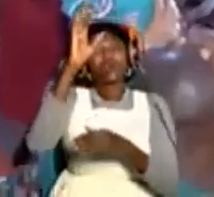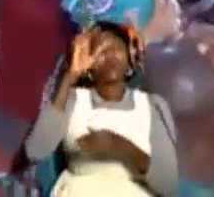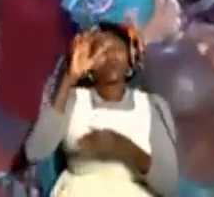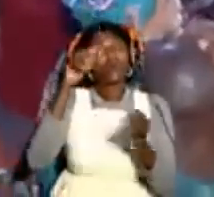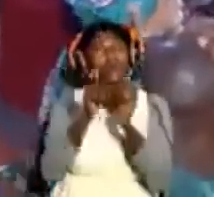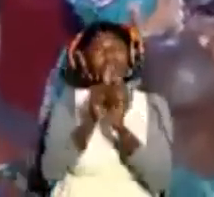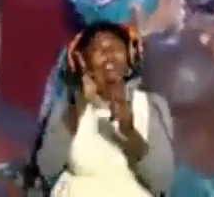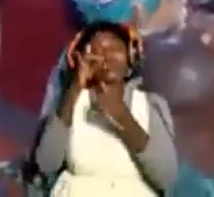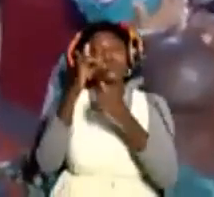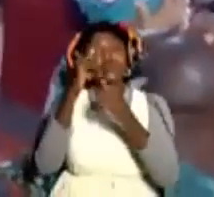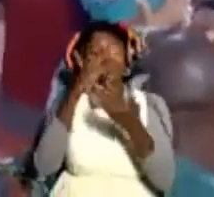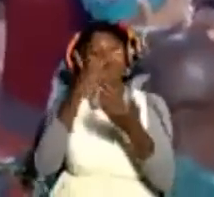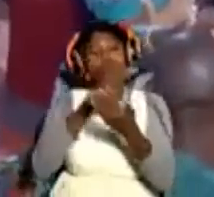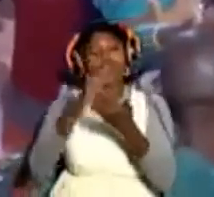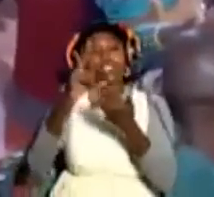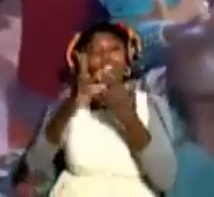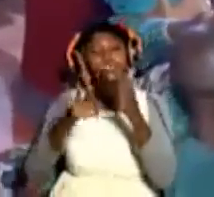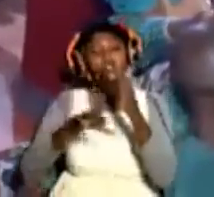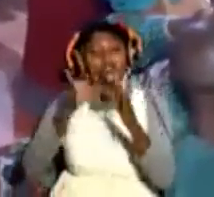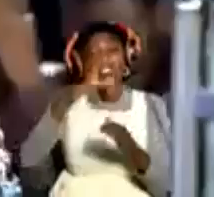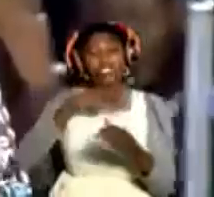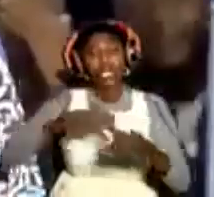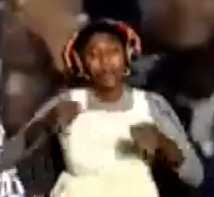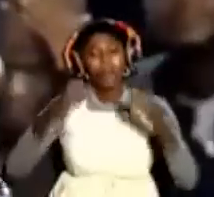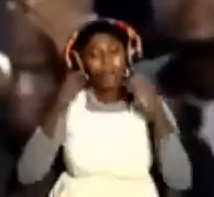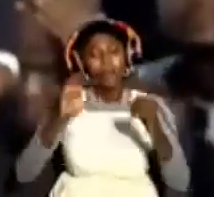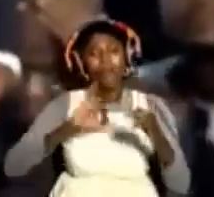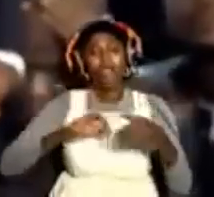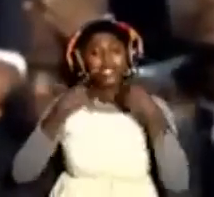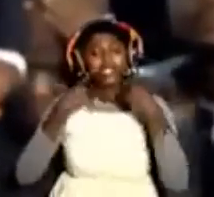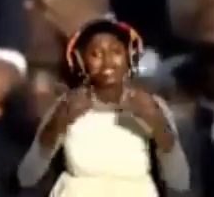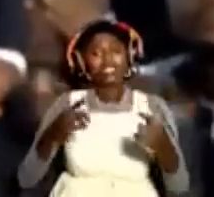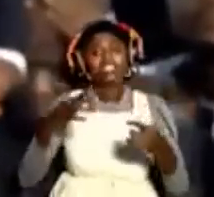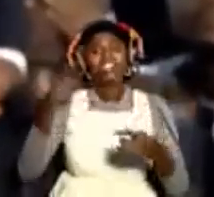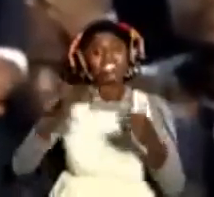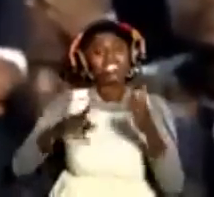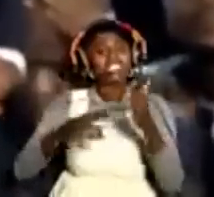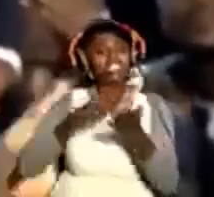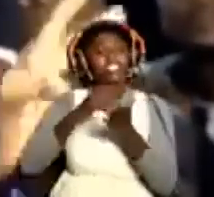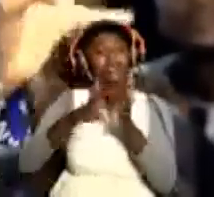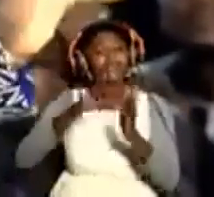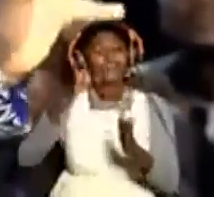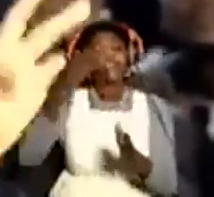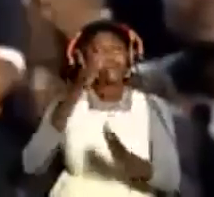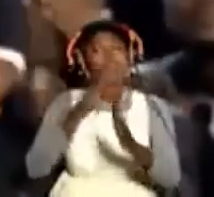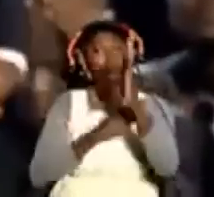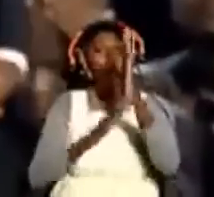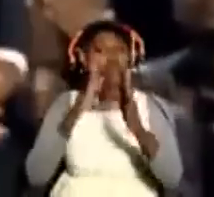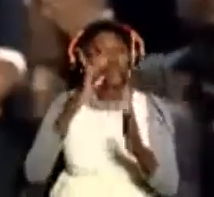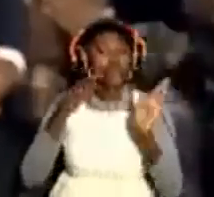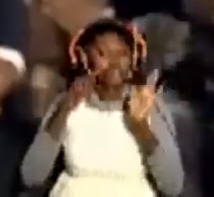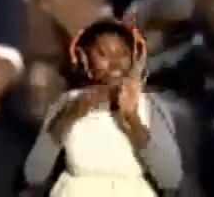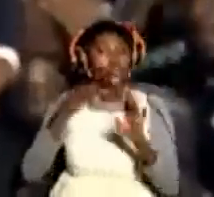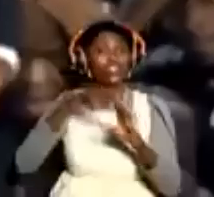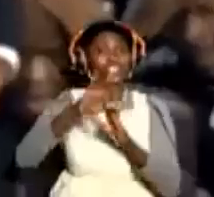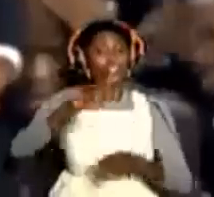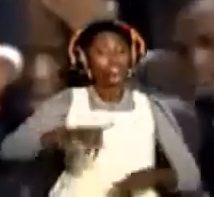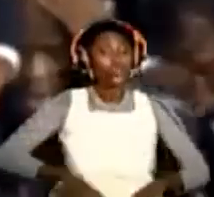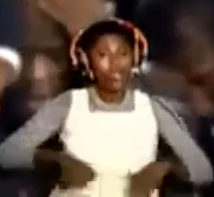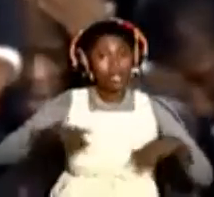Holy Ghost and with power. I declare that from today, let the Spirit of God manifest in your life like never